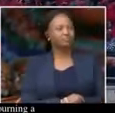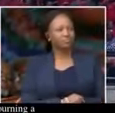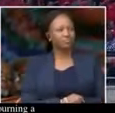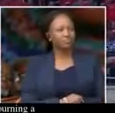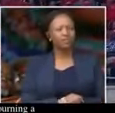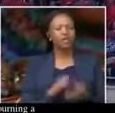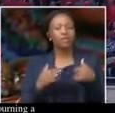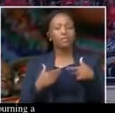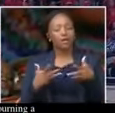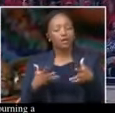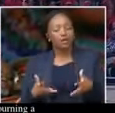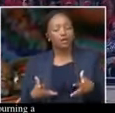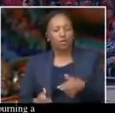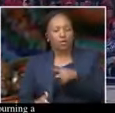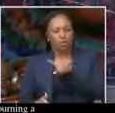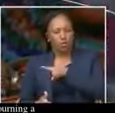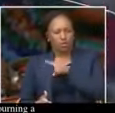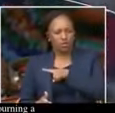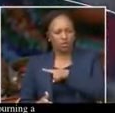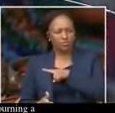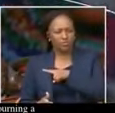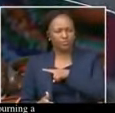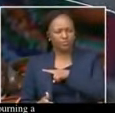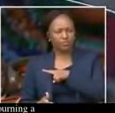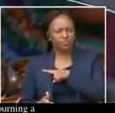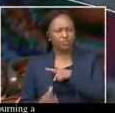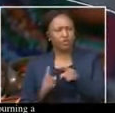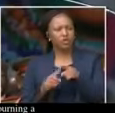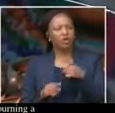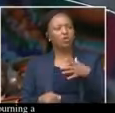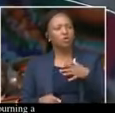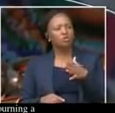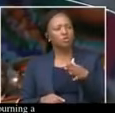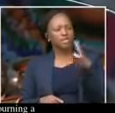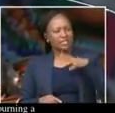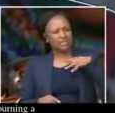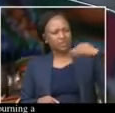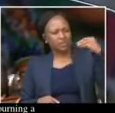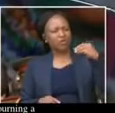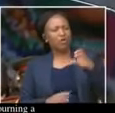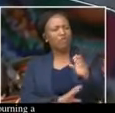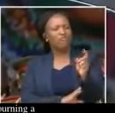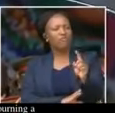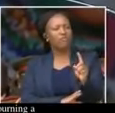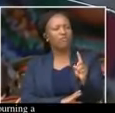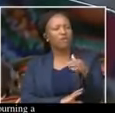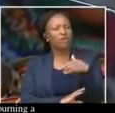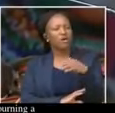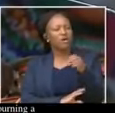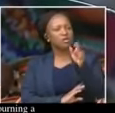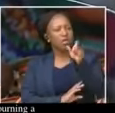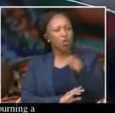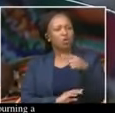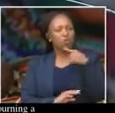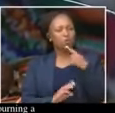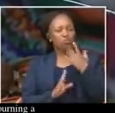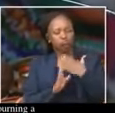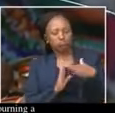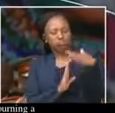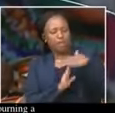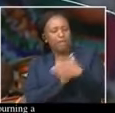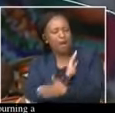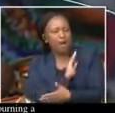I'm here to evoke the spirit of the one who put the country first